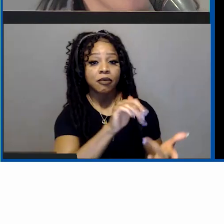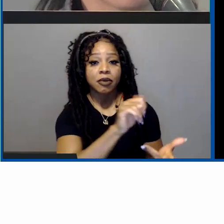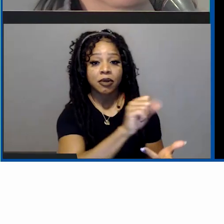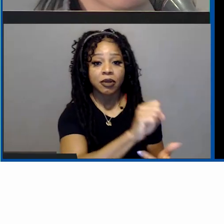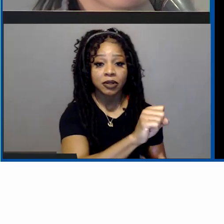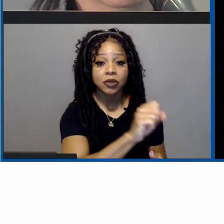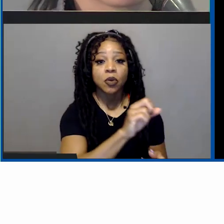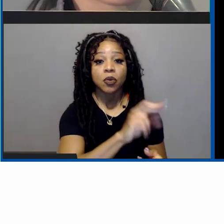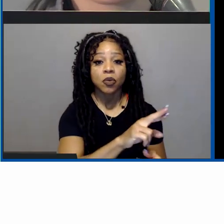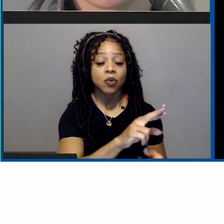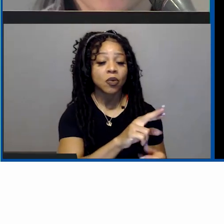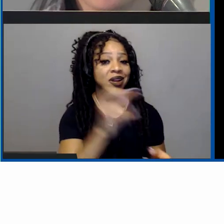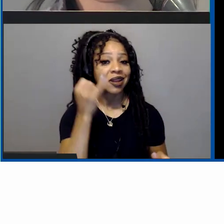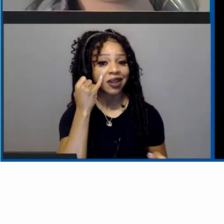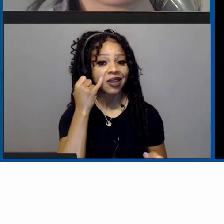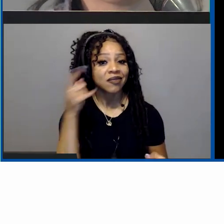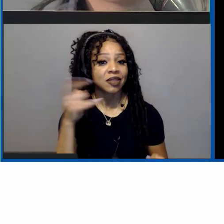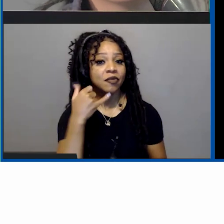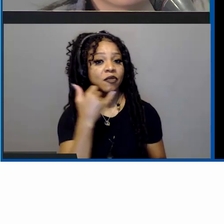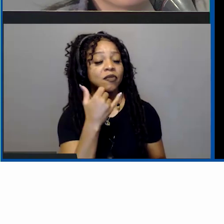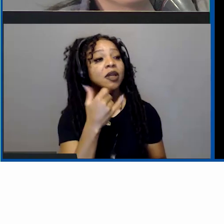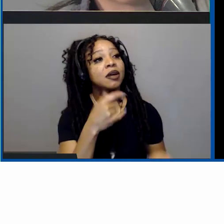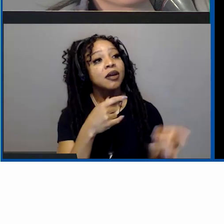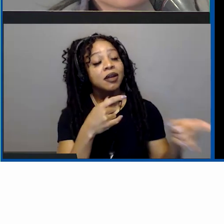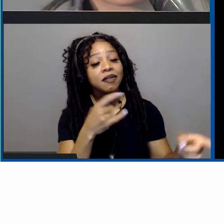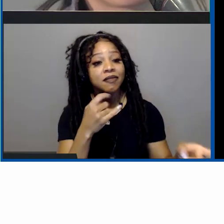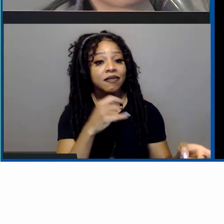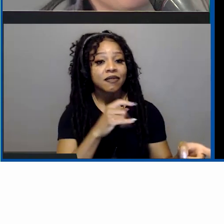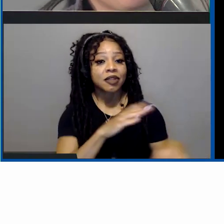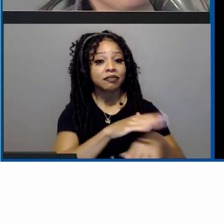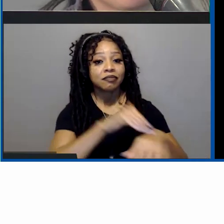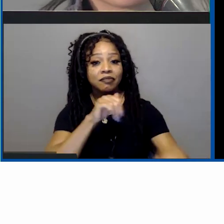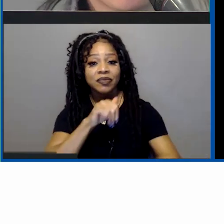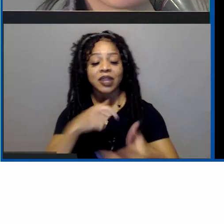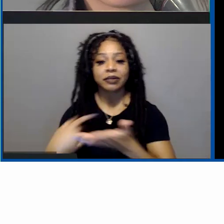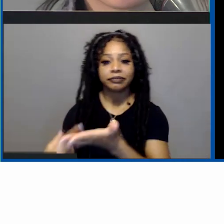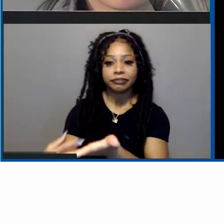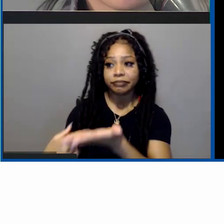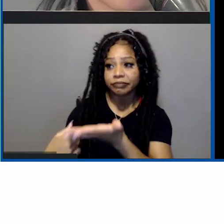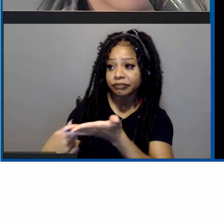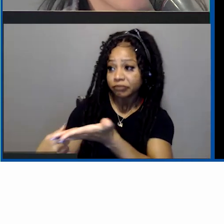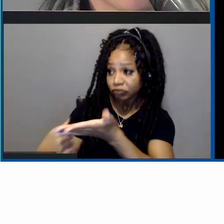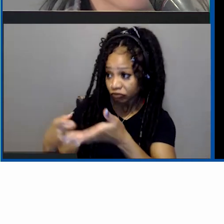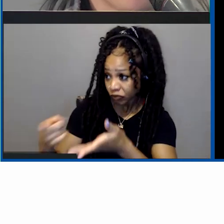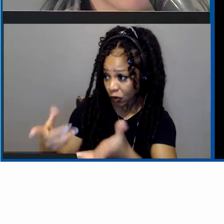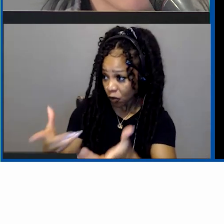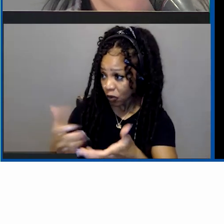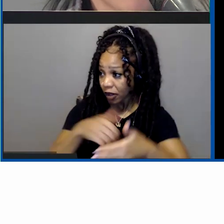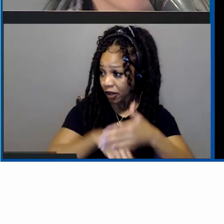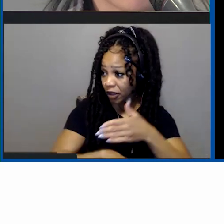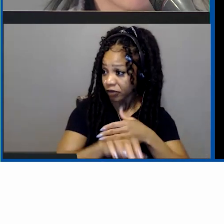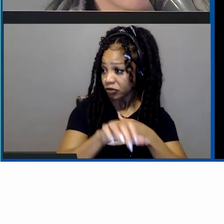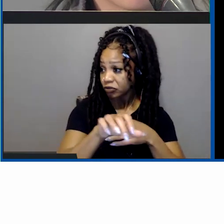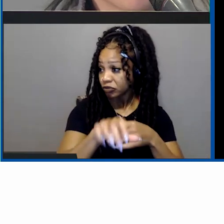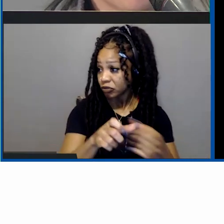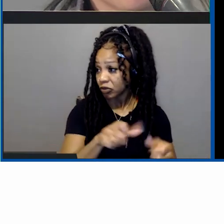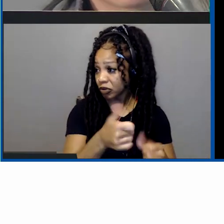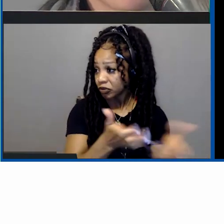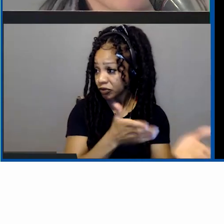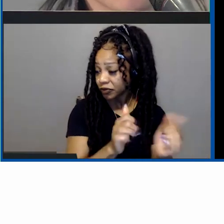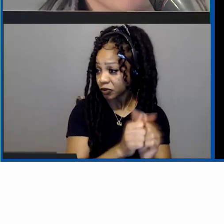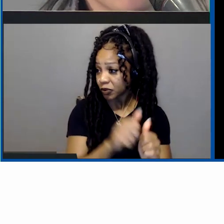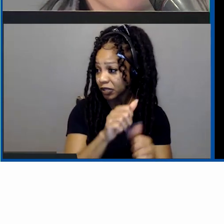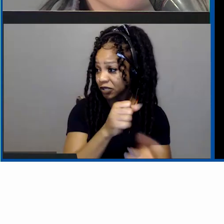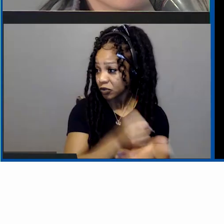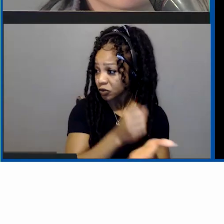if they're called for whatever reason and they do show up, to discuss whether they want to enter into services with a CAS. So those